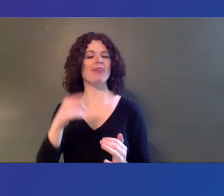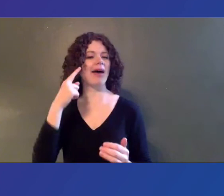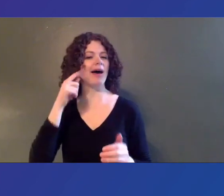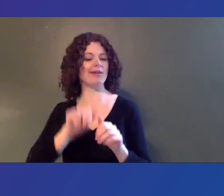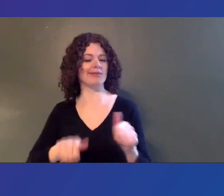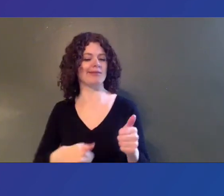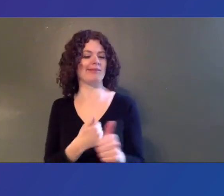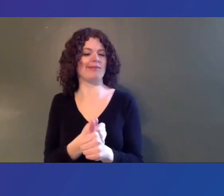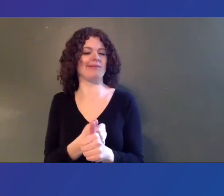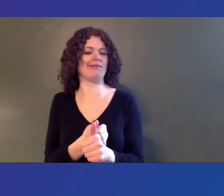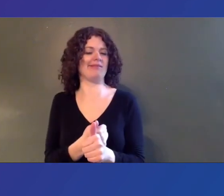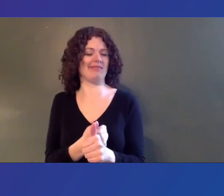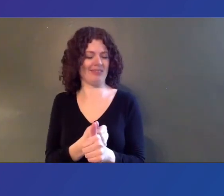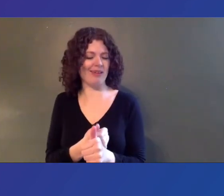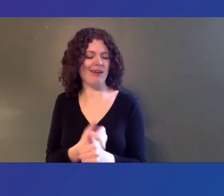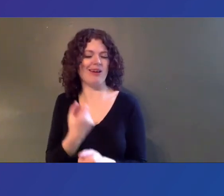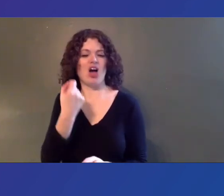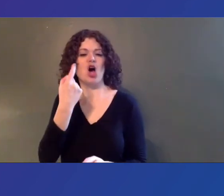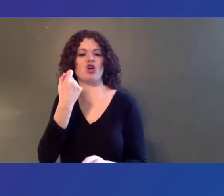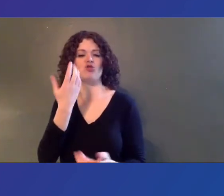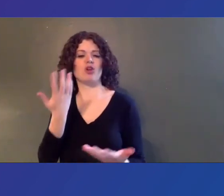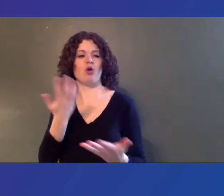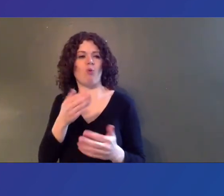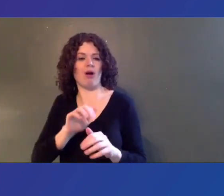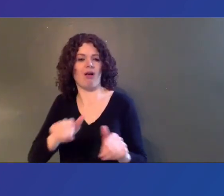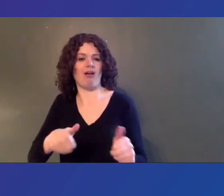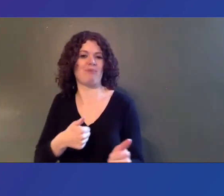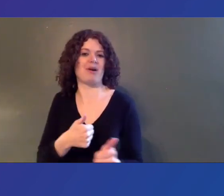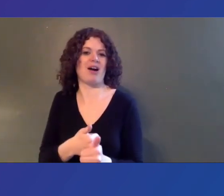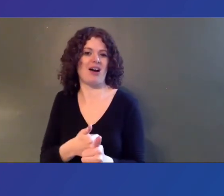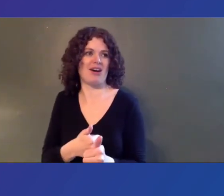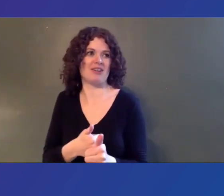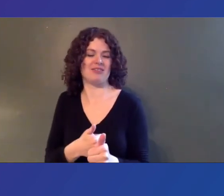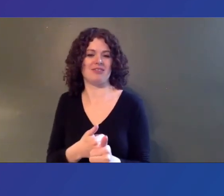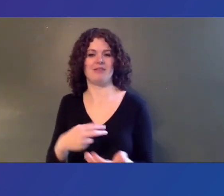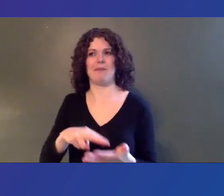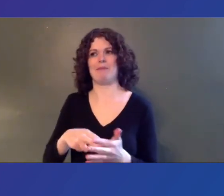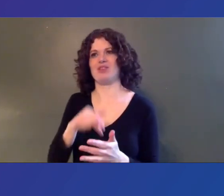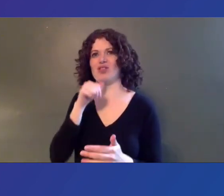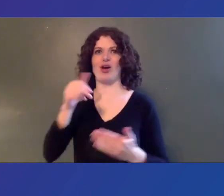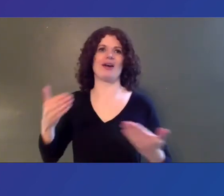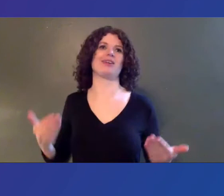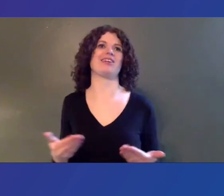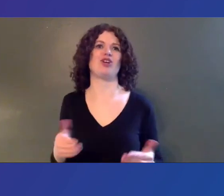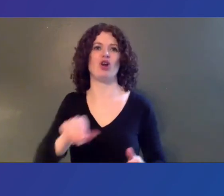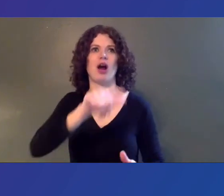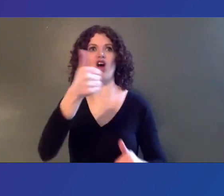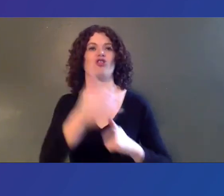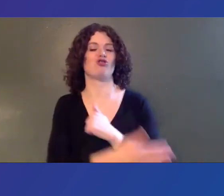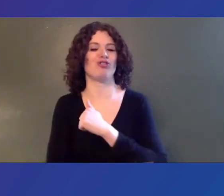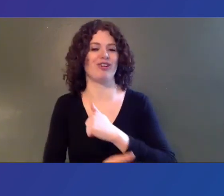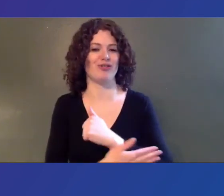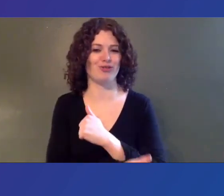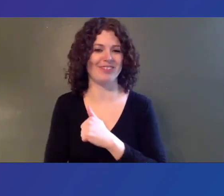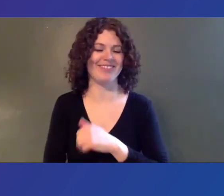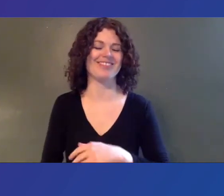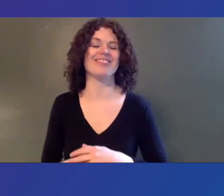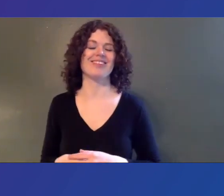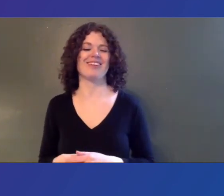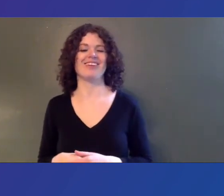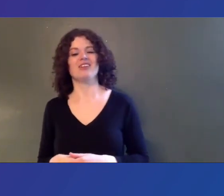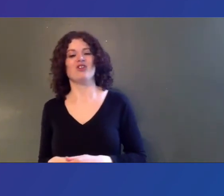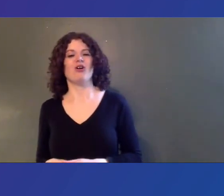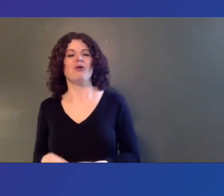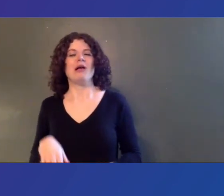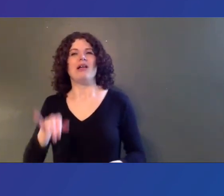is used. So things like that, like you look at even something as simple as terminology, like really interrogate, like,